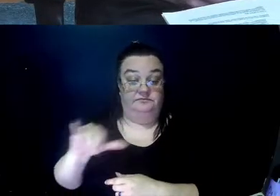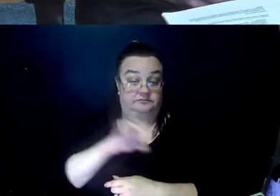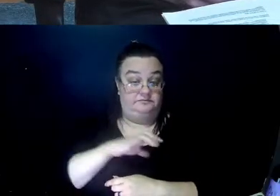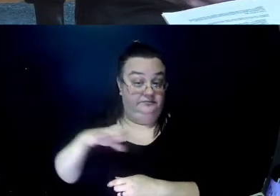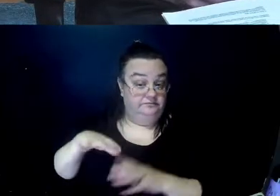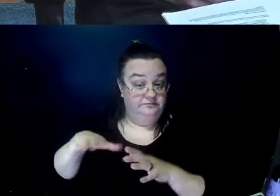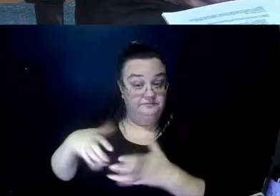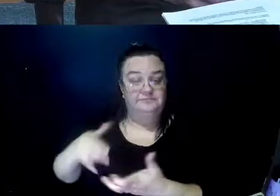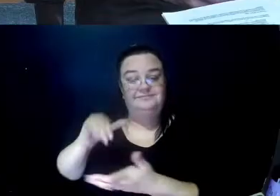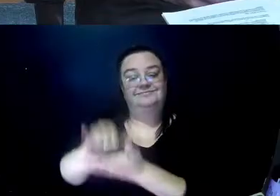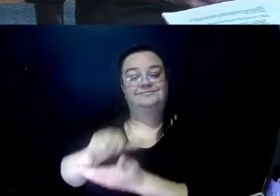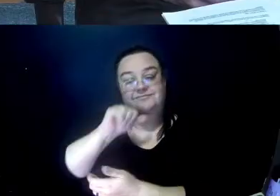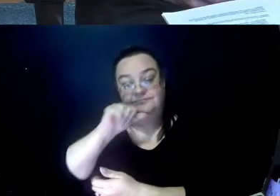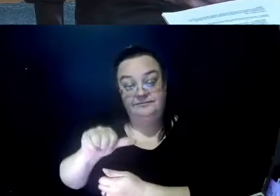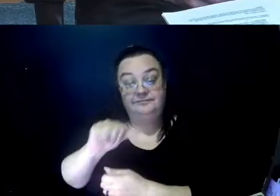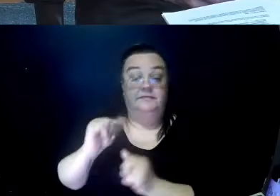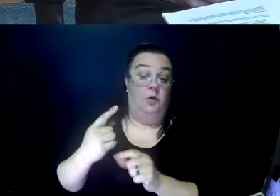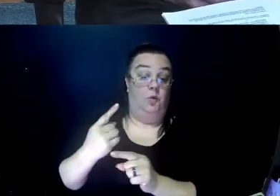a regular,